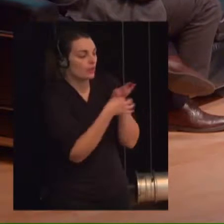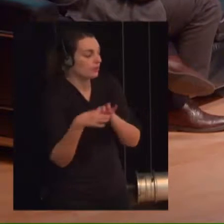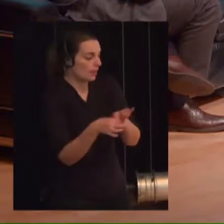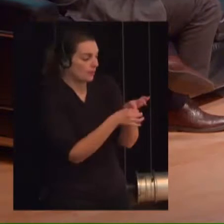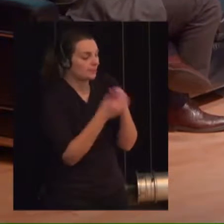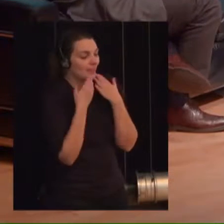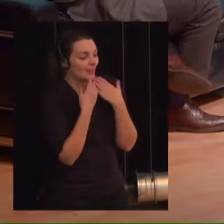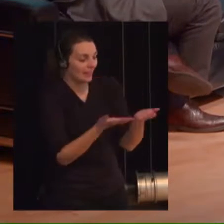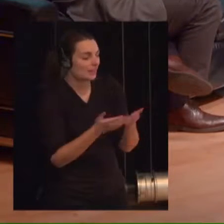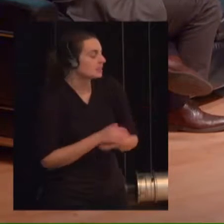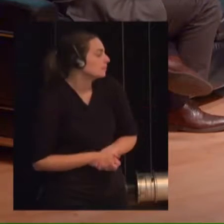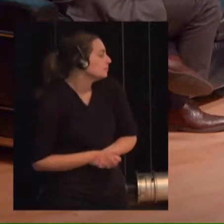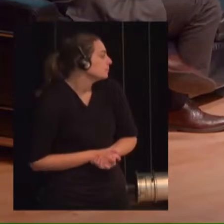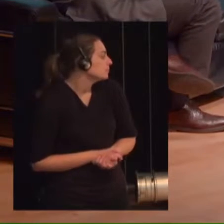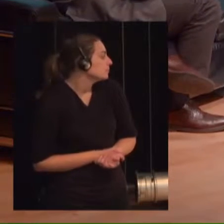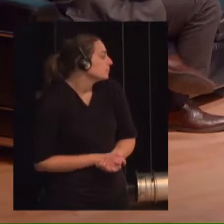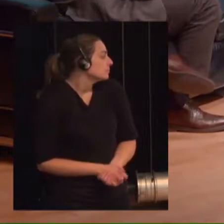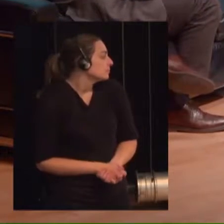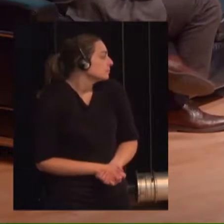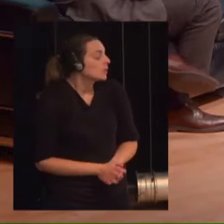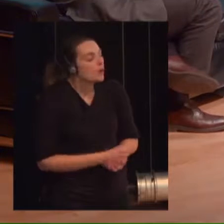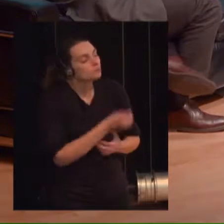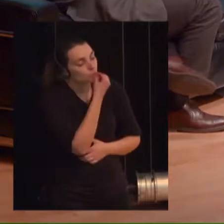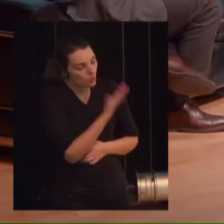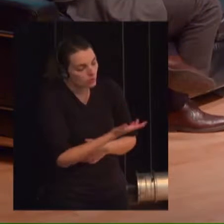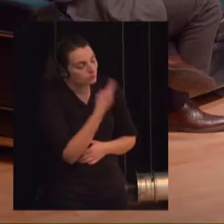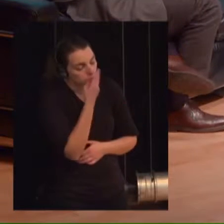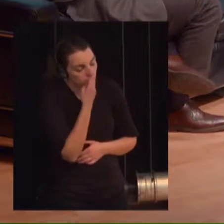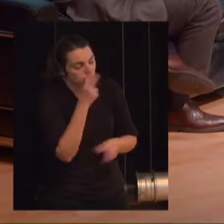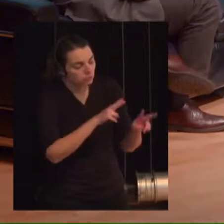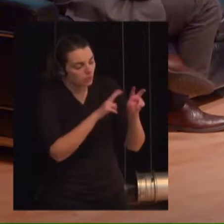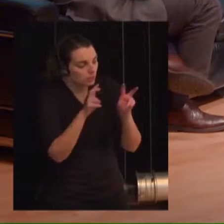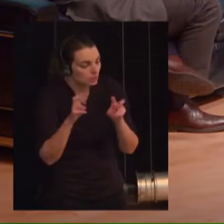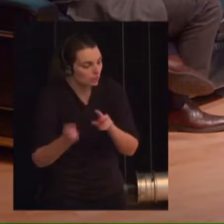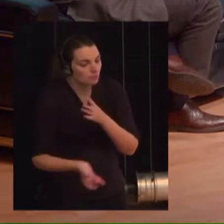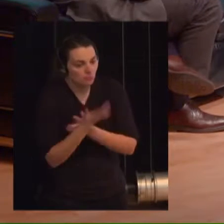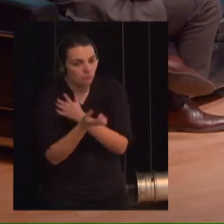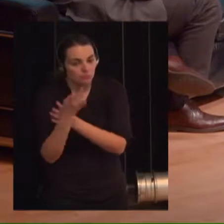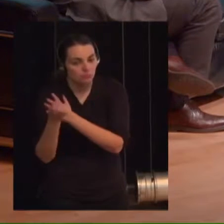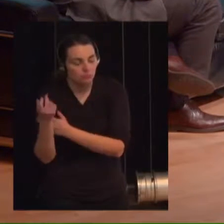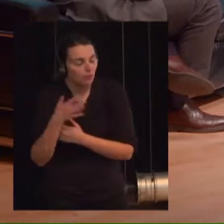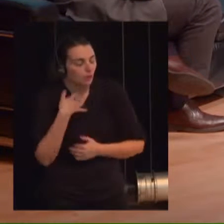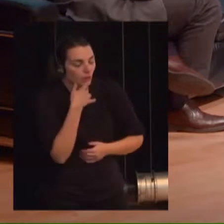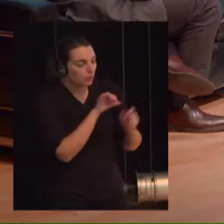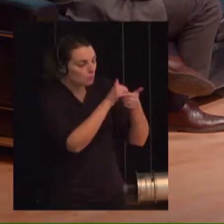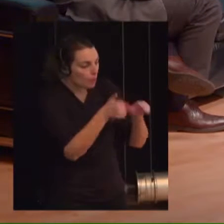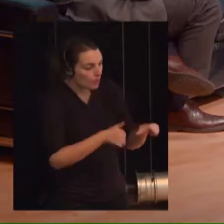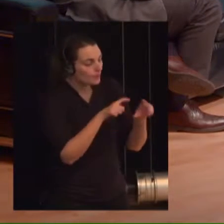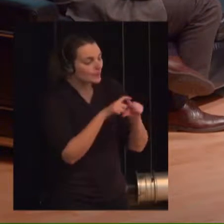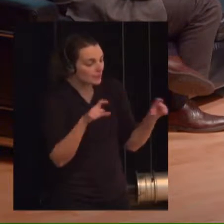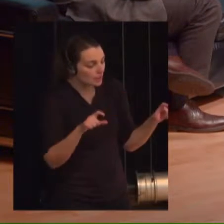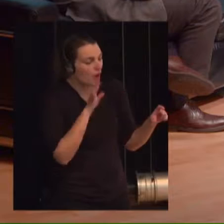much. I think that very interesting issues are arising. I think that the business model is stuff that I think Miguel is going to touch on as